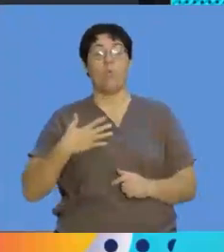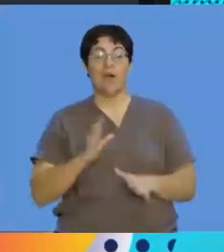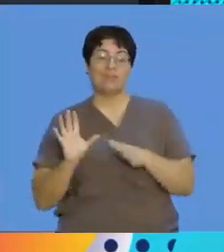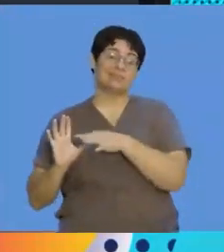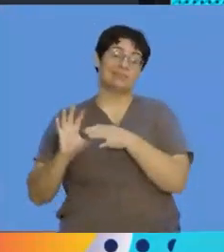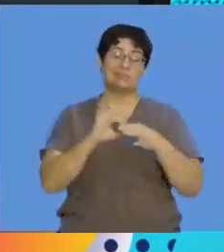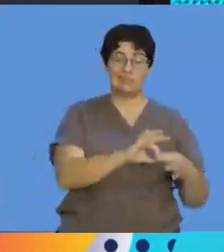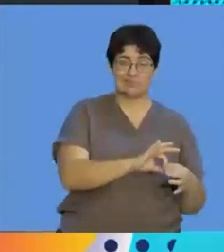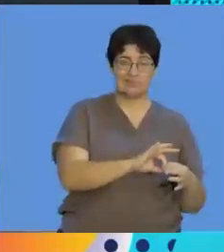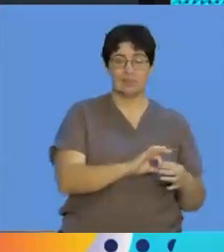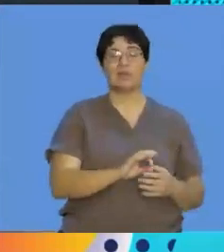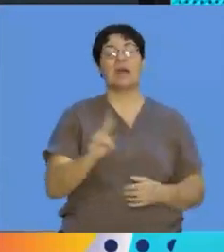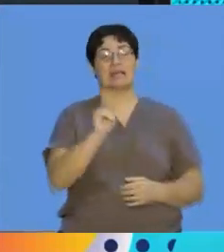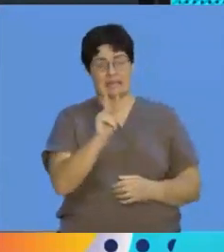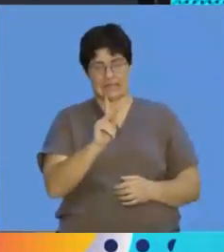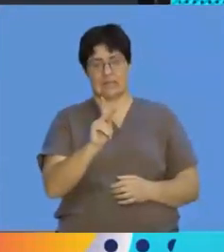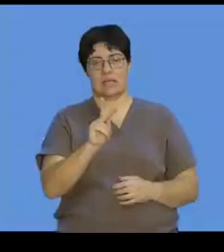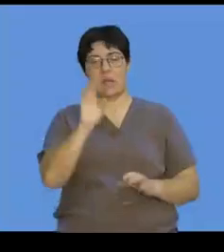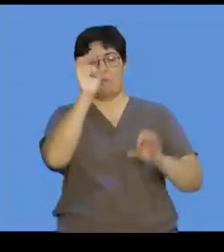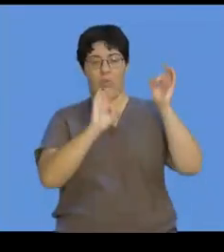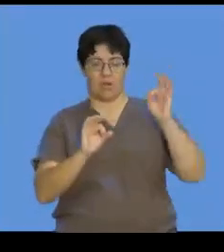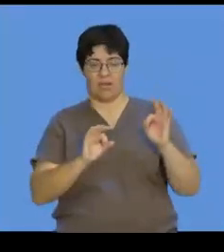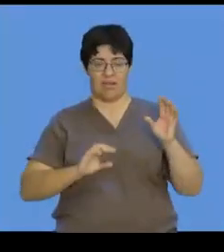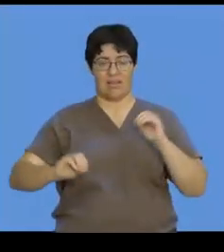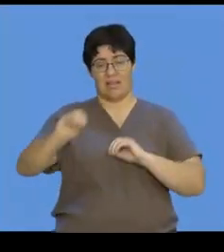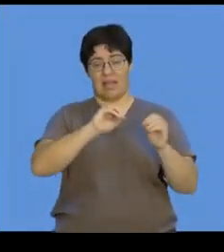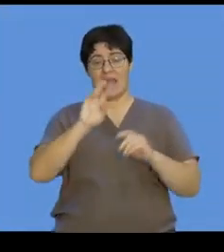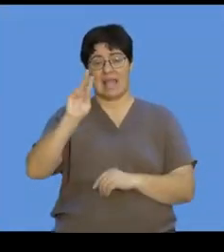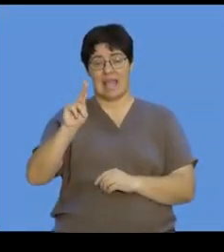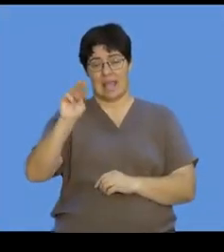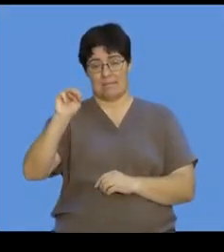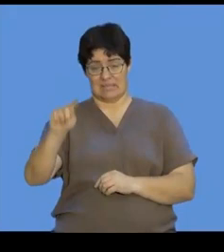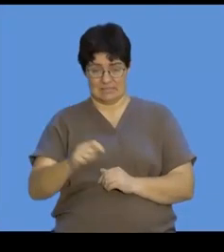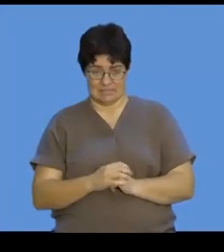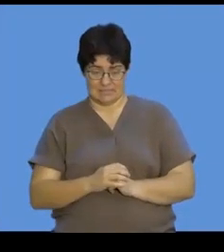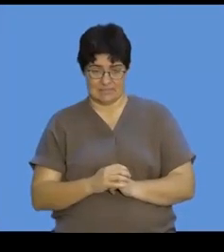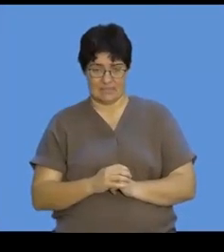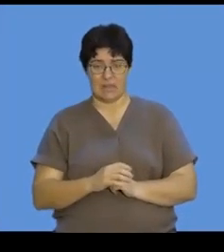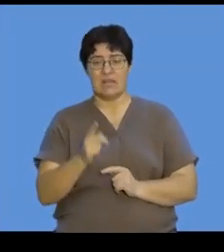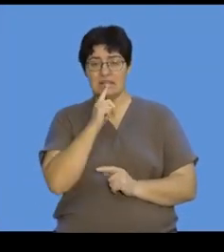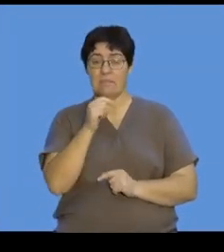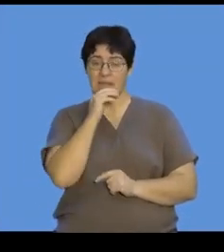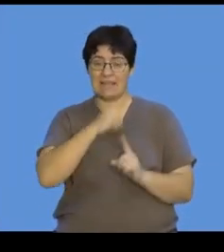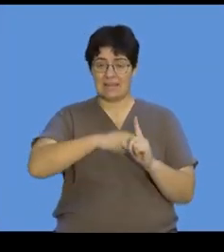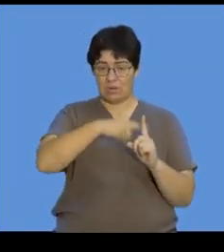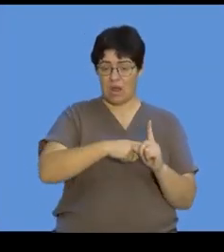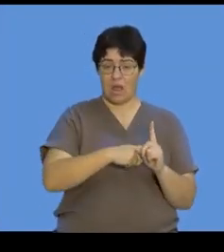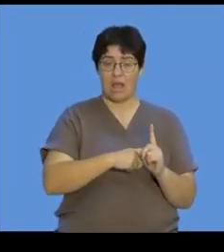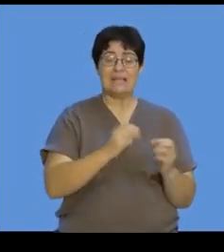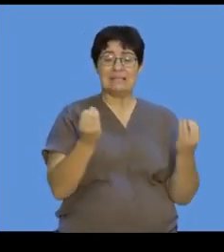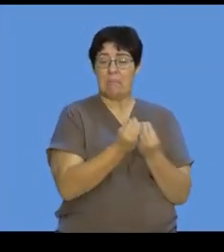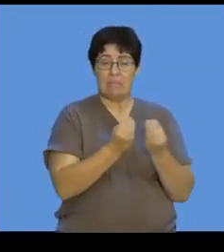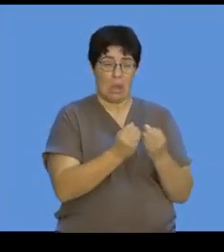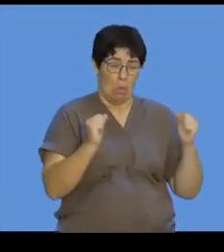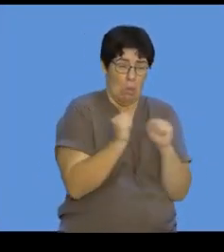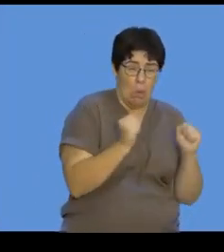to the kinetic molecular theory of matter. Okay, so temperature is a measure of how cold or hot something is, and